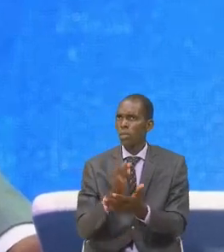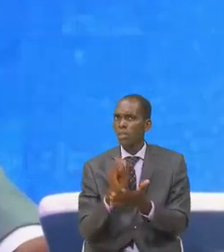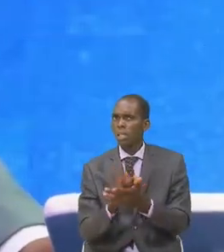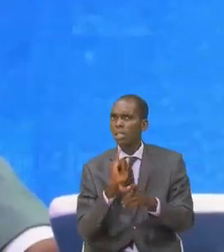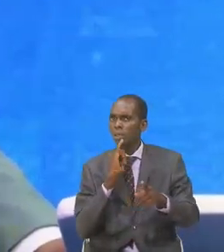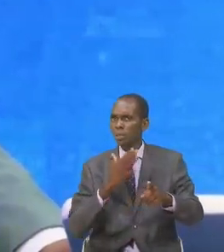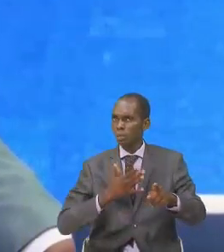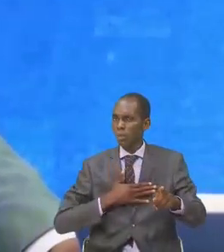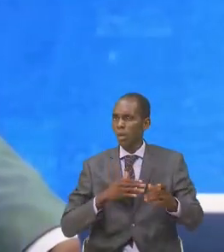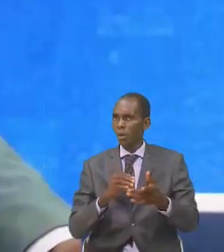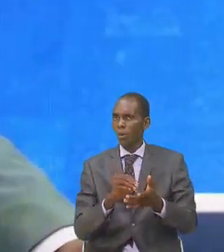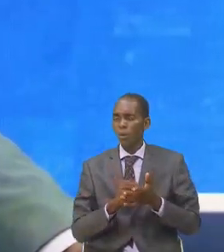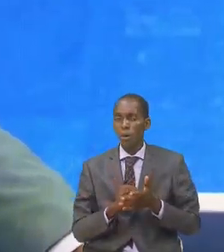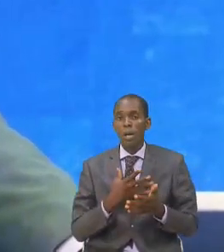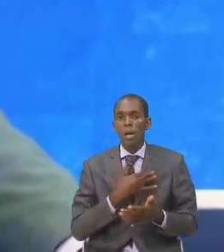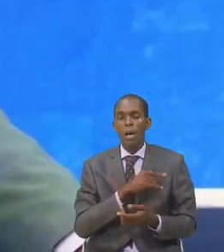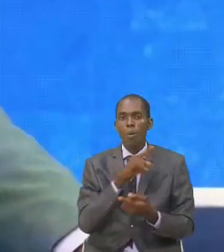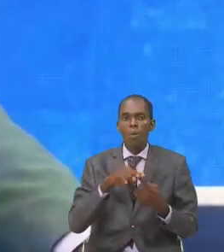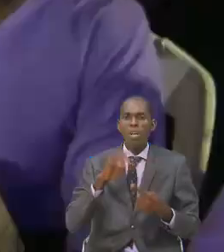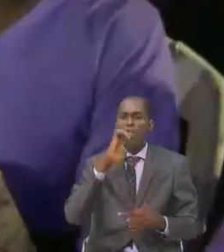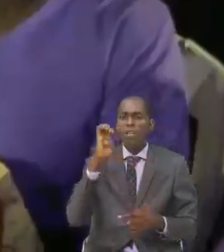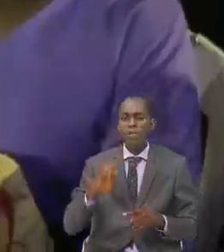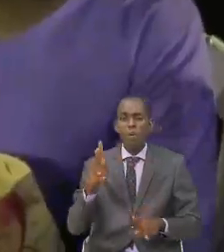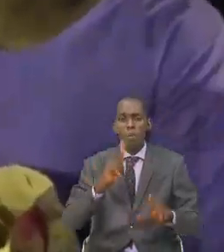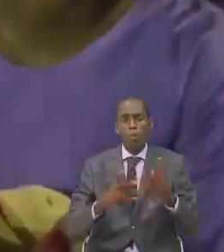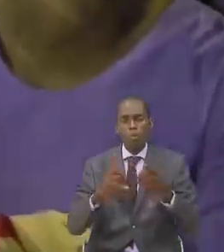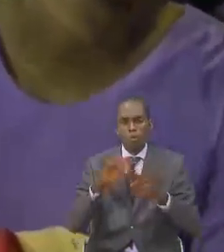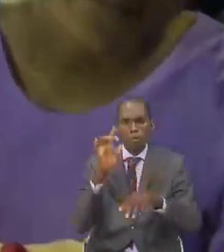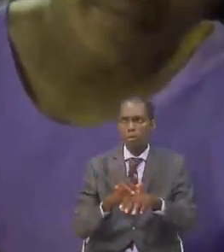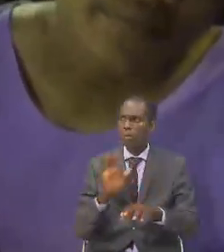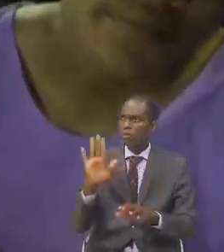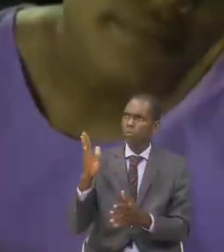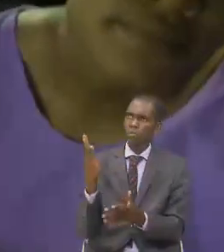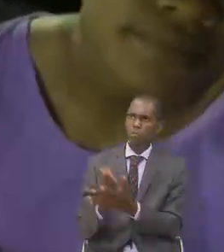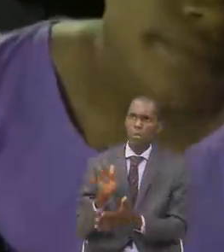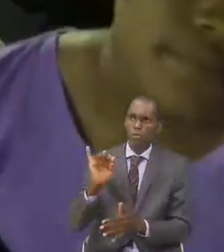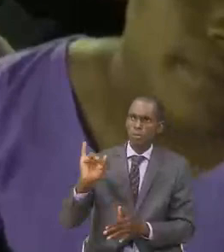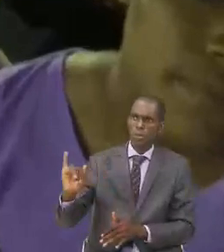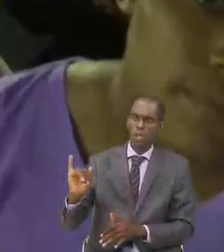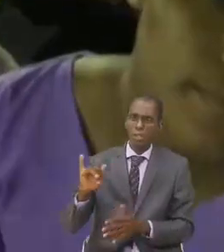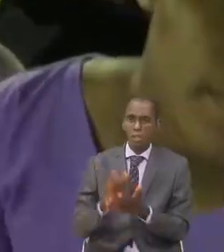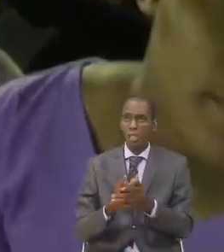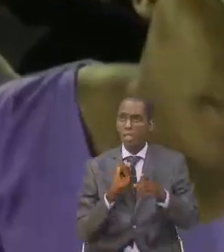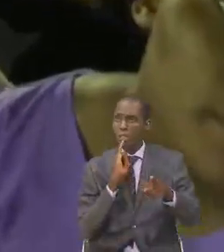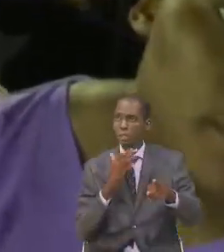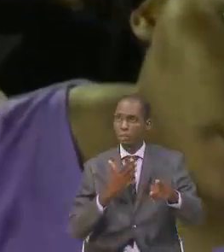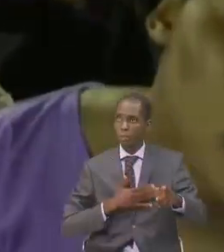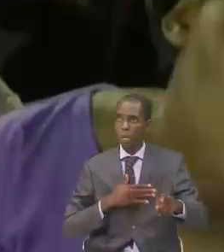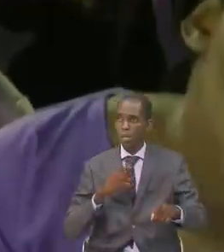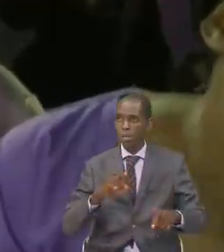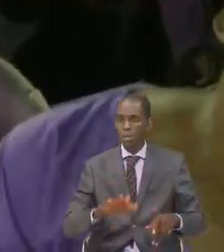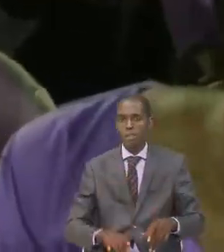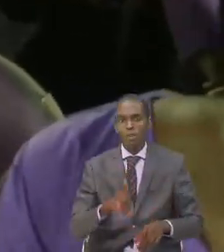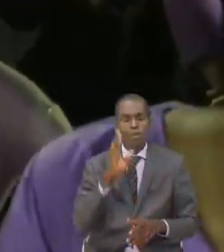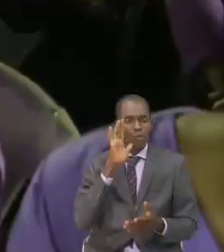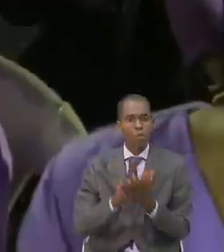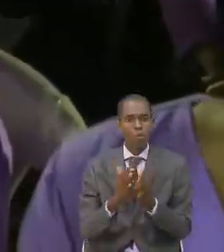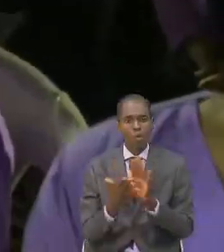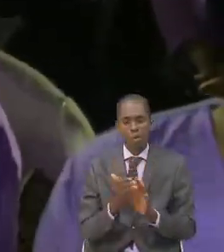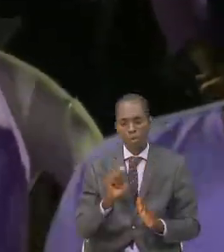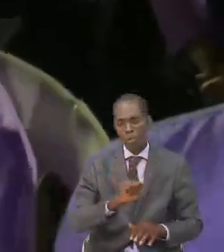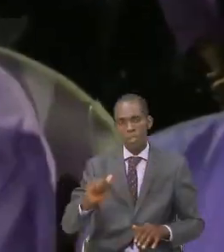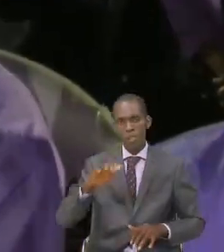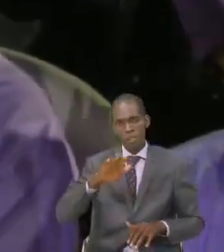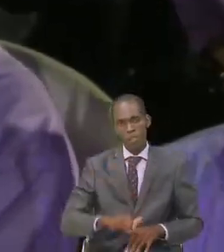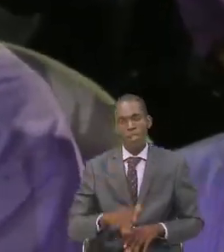When Satan wants to come, he says, stop right there. That's my child. And when evil people want to come and put you, say, stop right there.